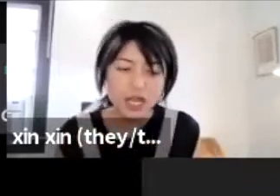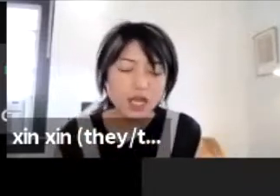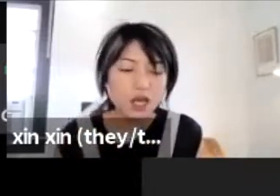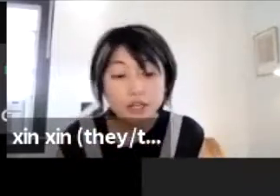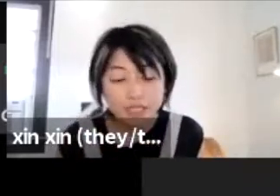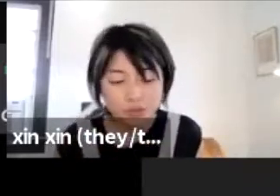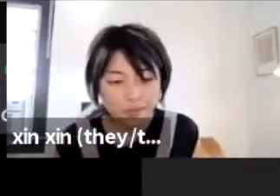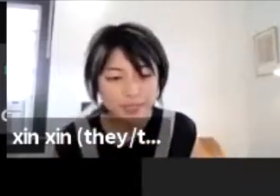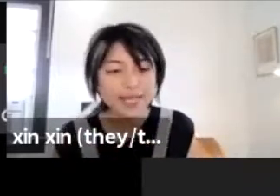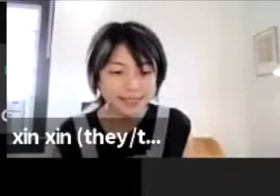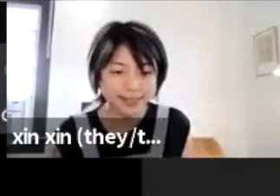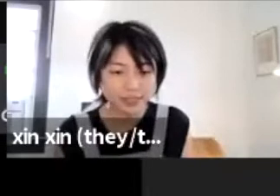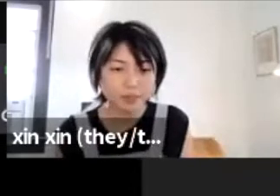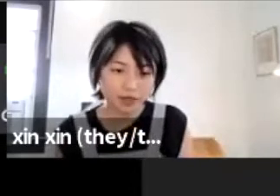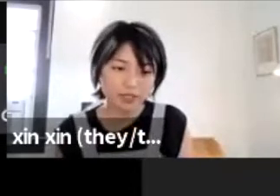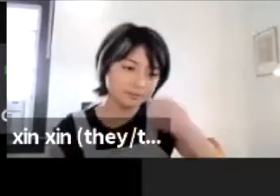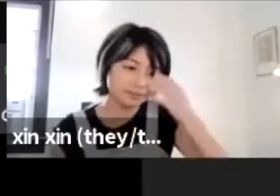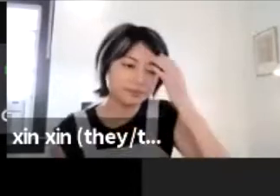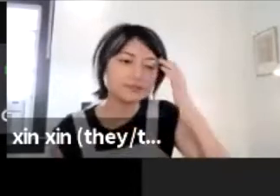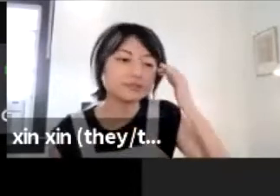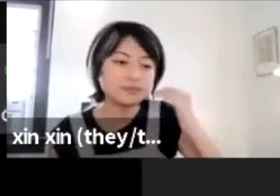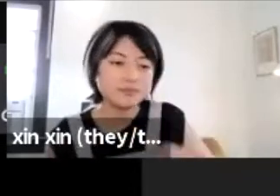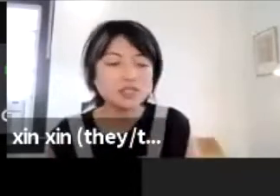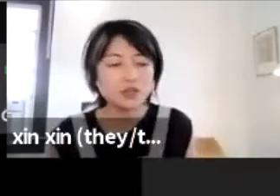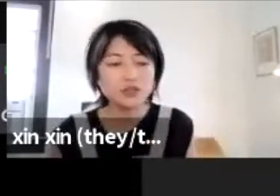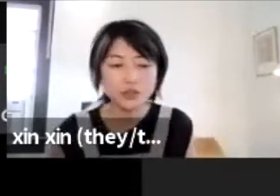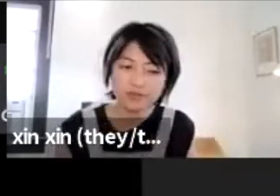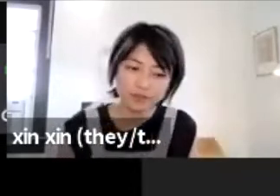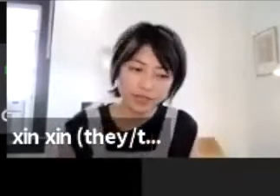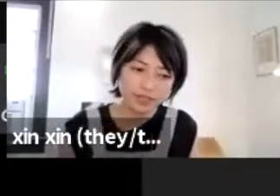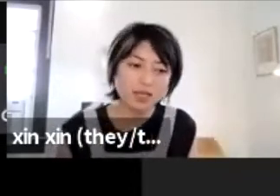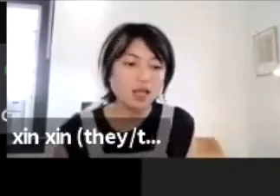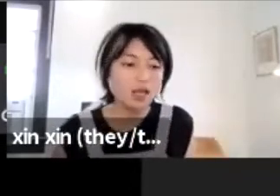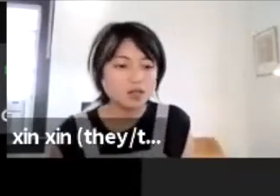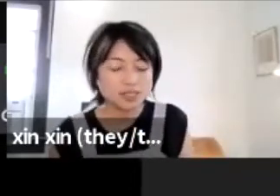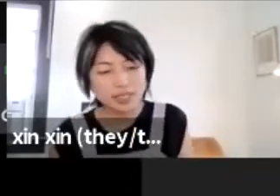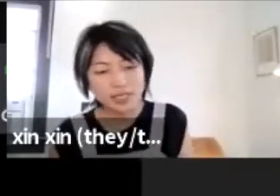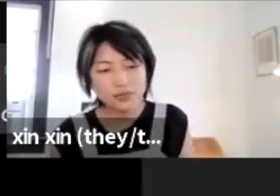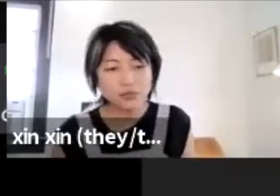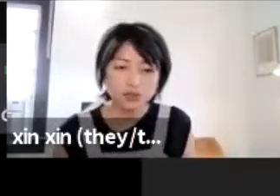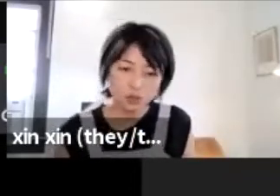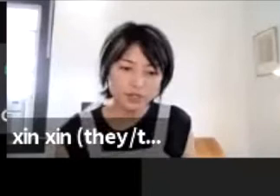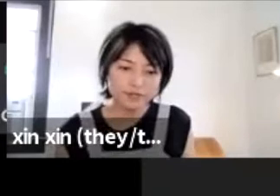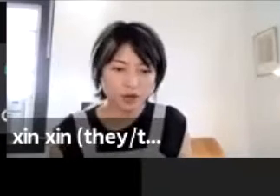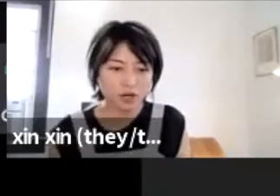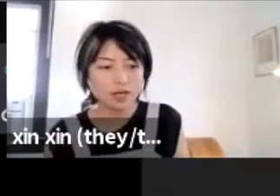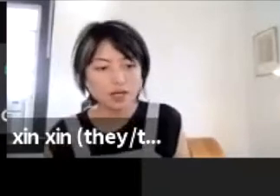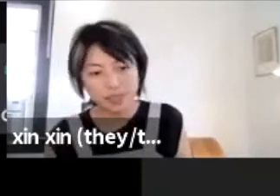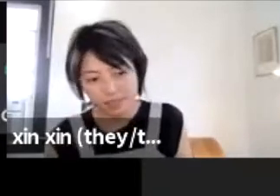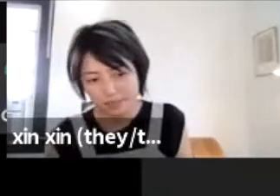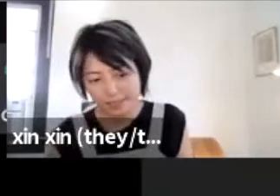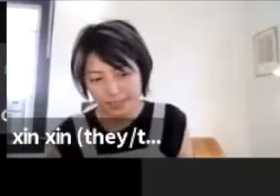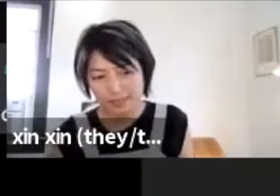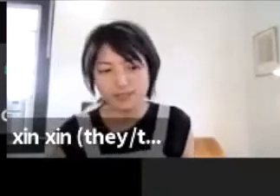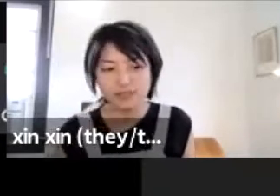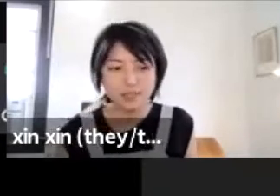together. We are describing as sitting at the park. So you and a friend are sitting in your usual corner of the park on a